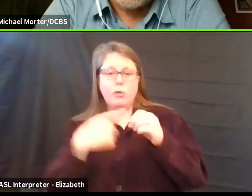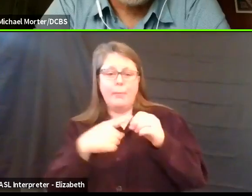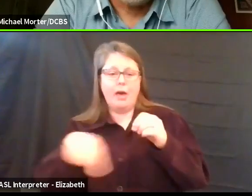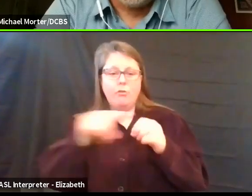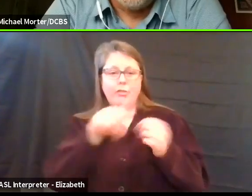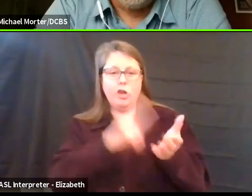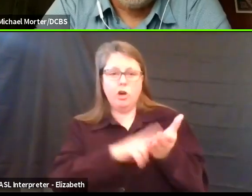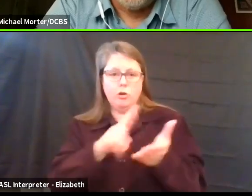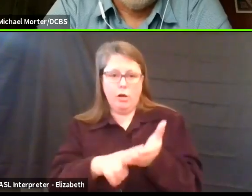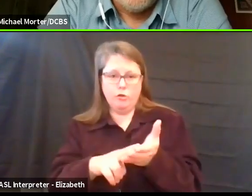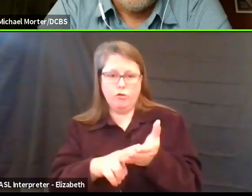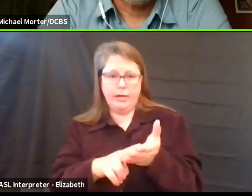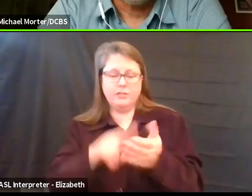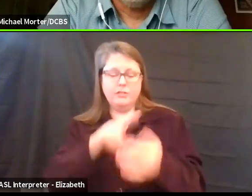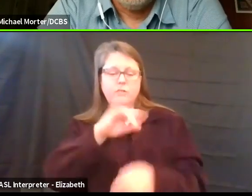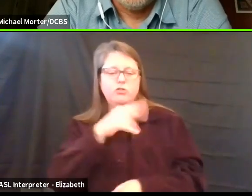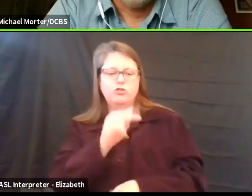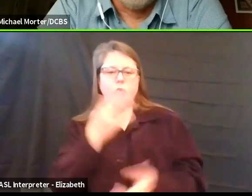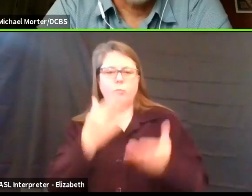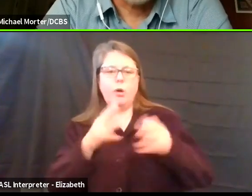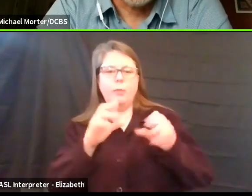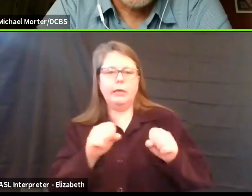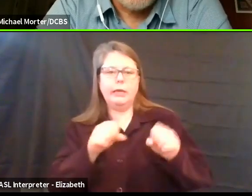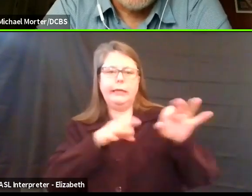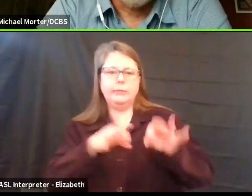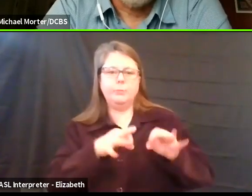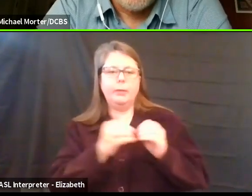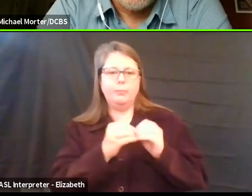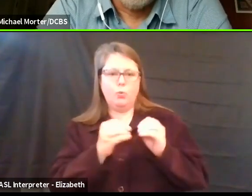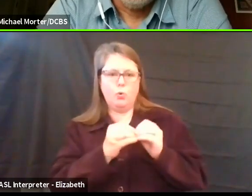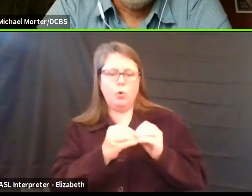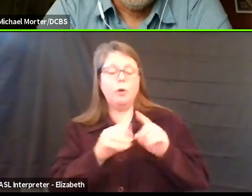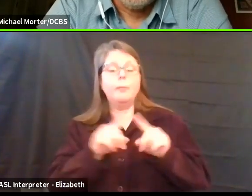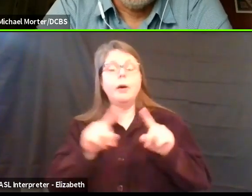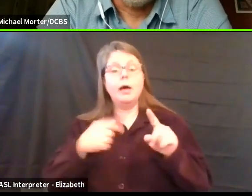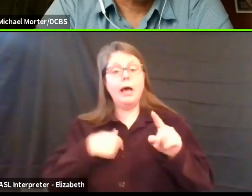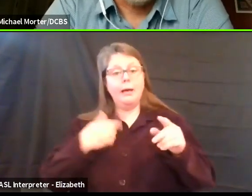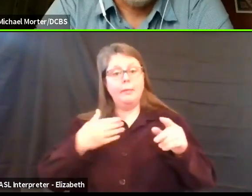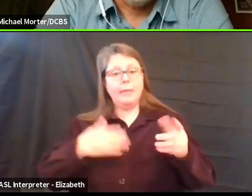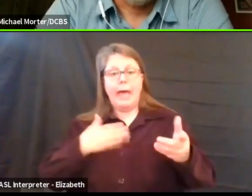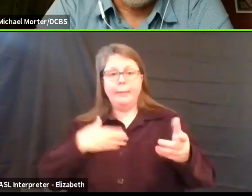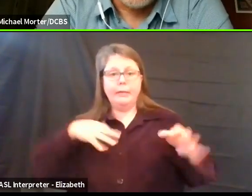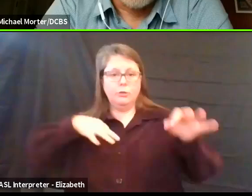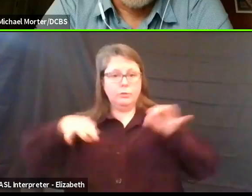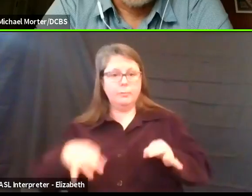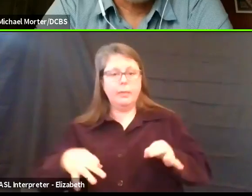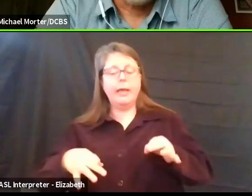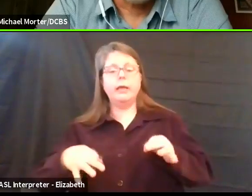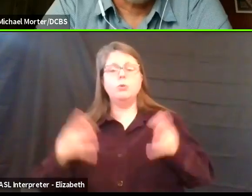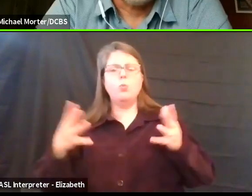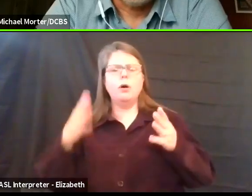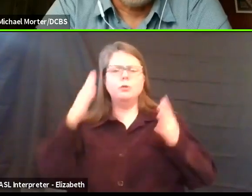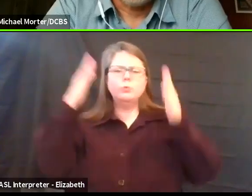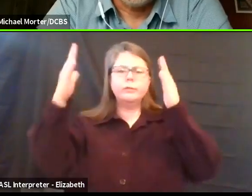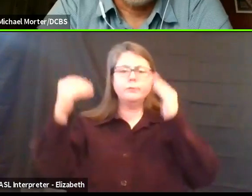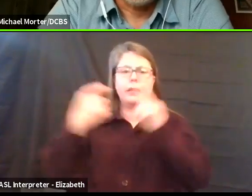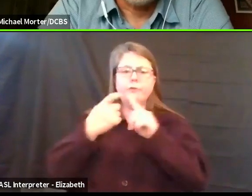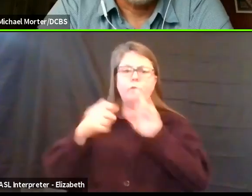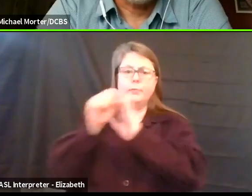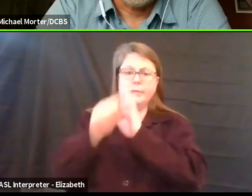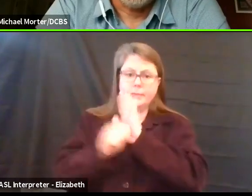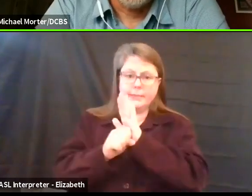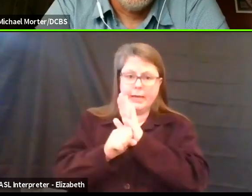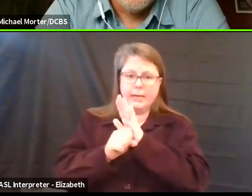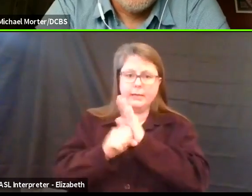to talk to the group about what to expect from the state and federal government in terms of cleanup